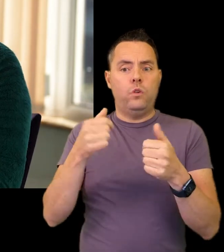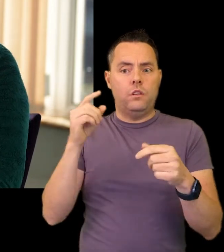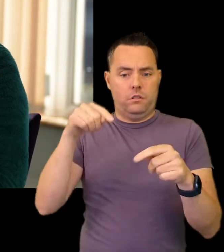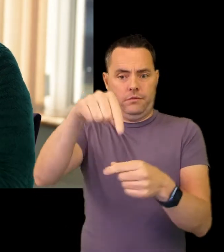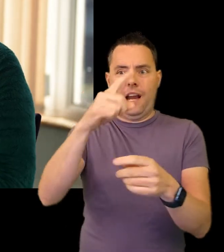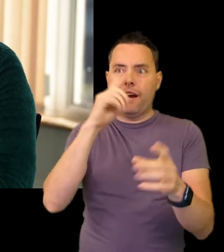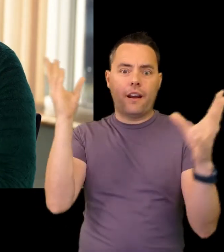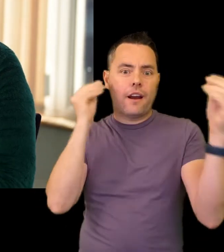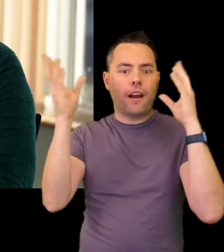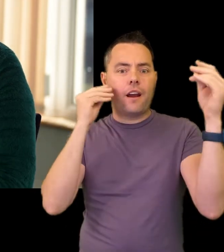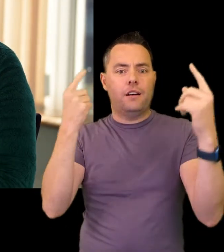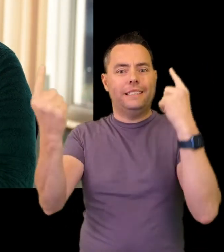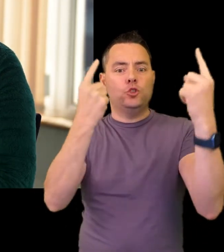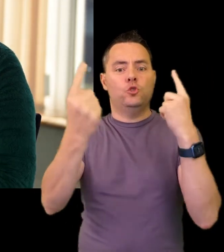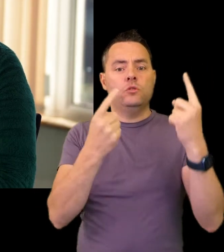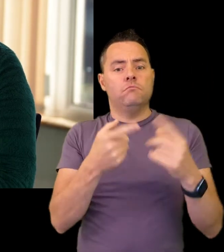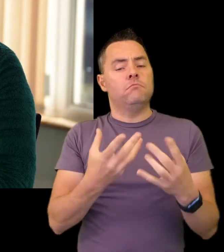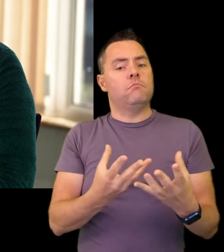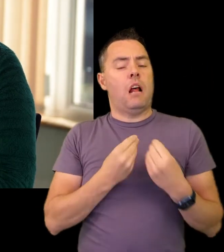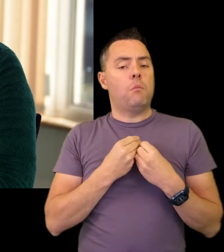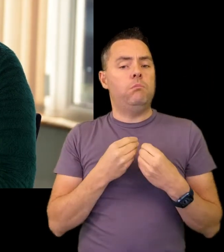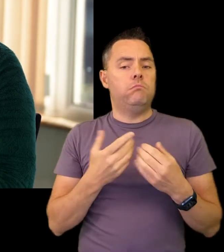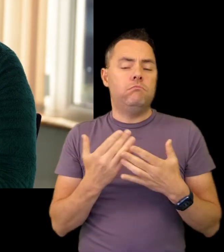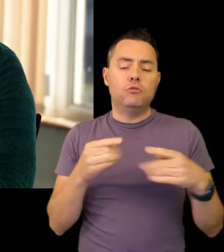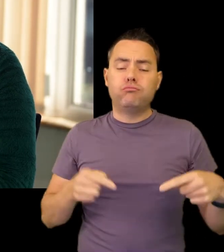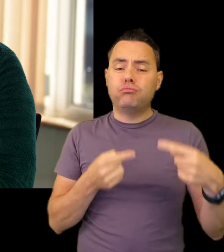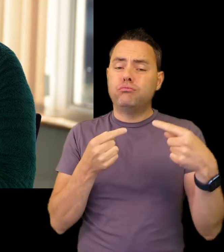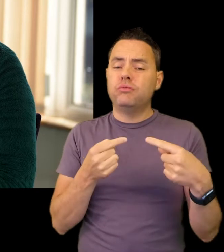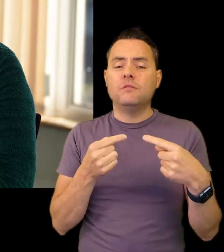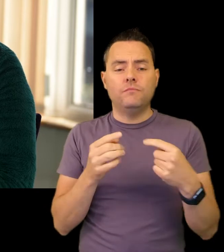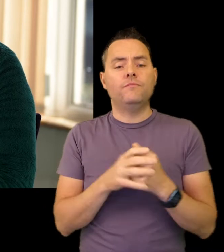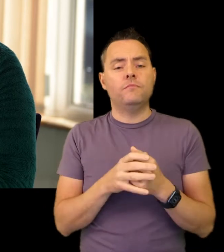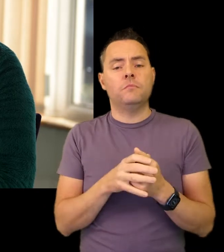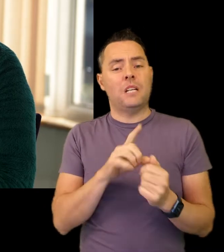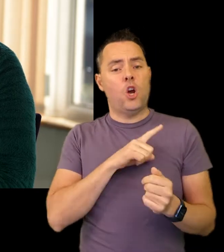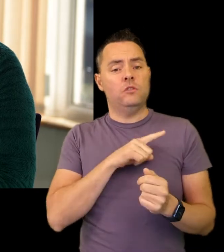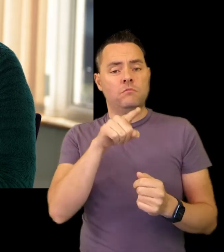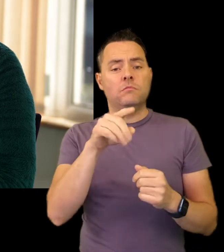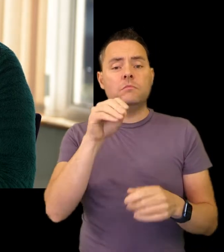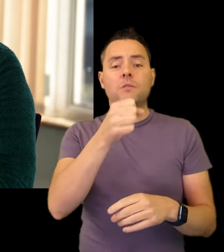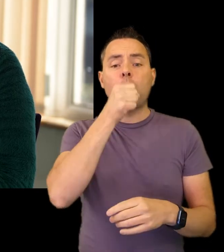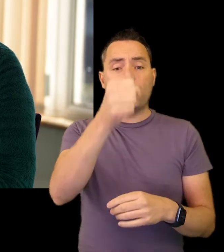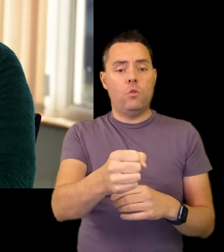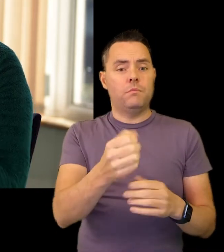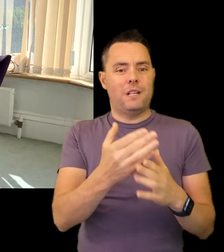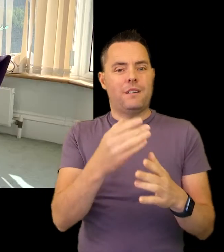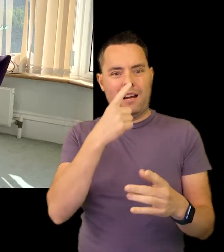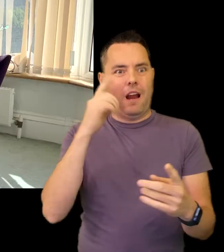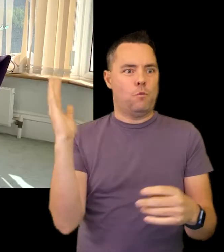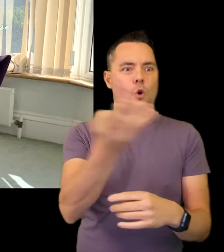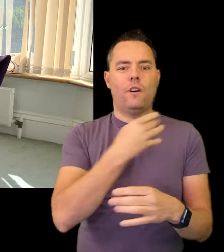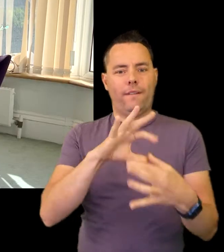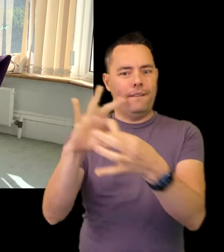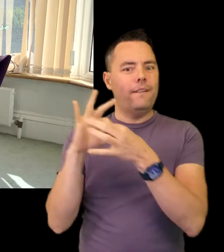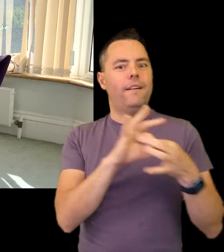local sound, which helps a lot, but those scenarios are still really challenging, because as soon as you put a mic on the table, everybody else